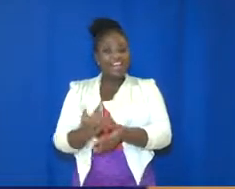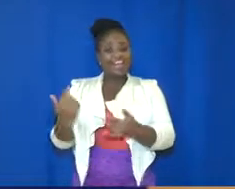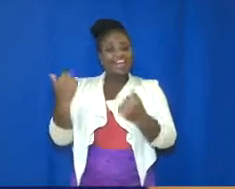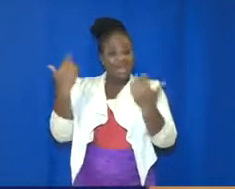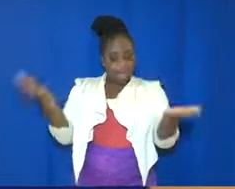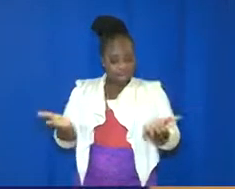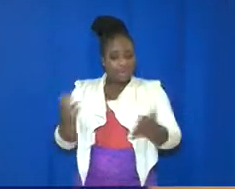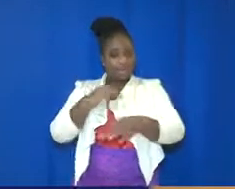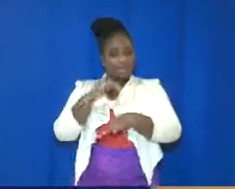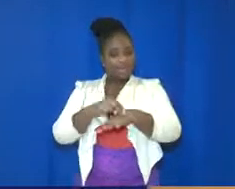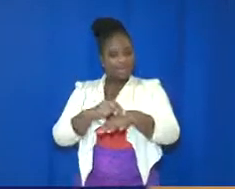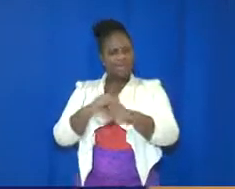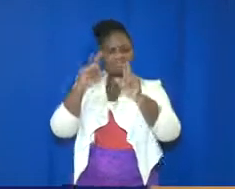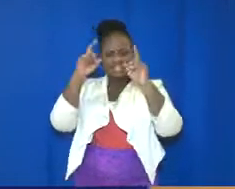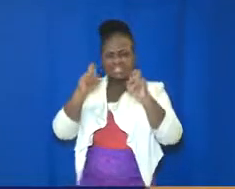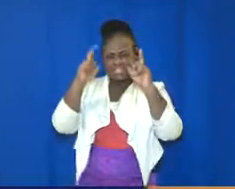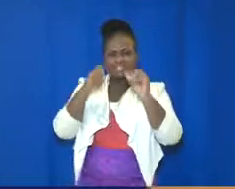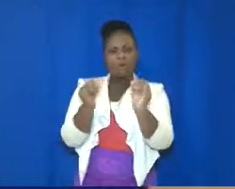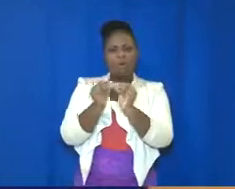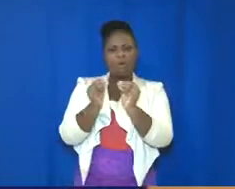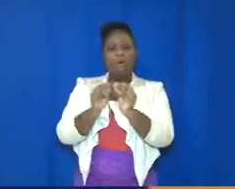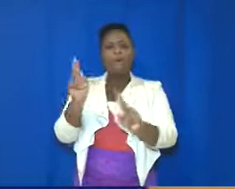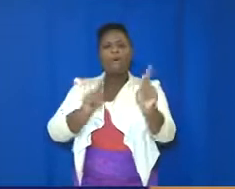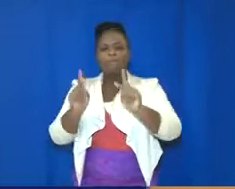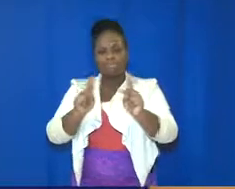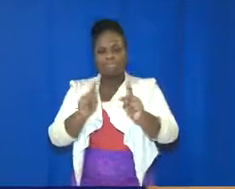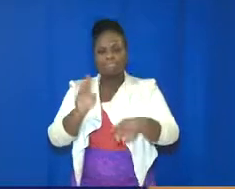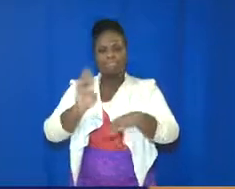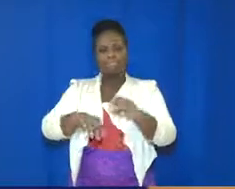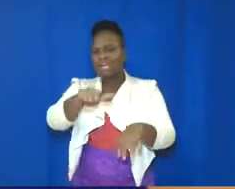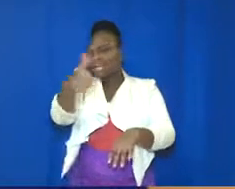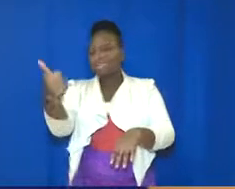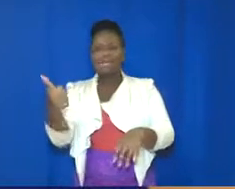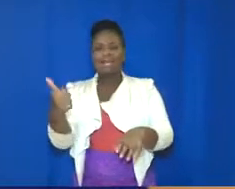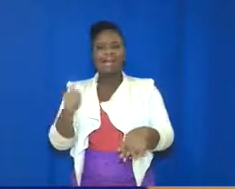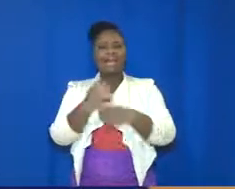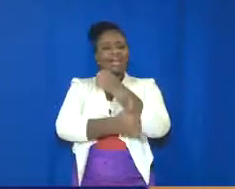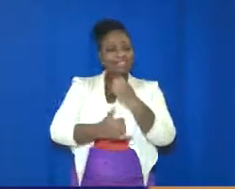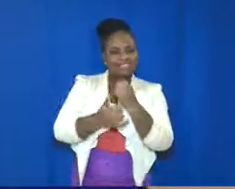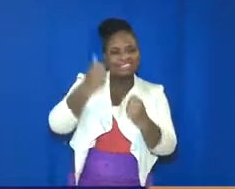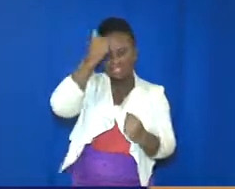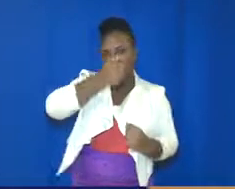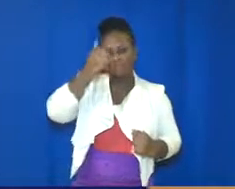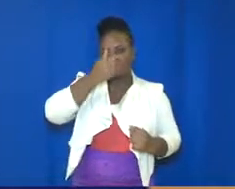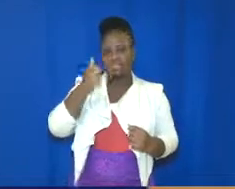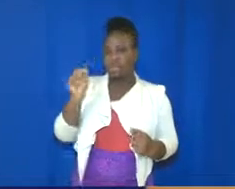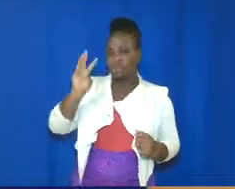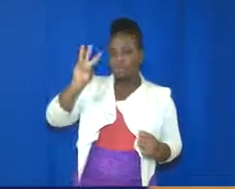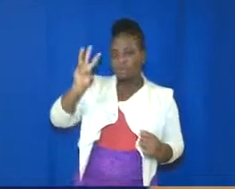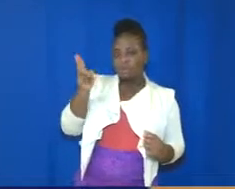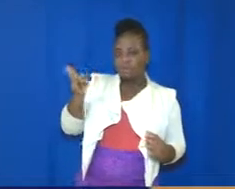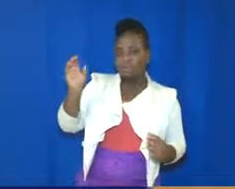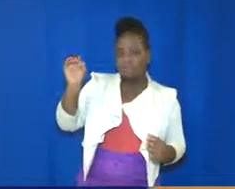administered more tests per million people than any other country in Africa. And in fact, the World